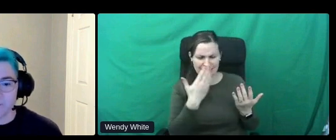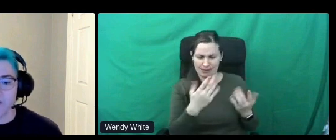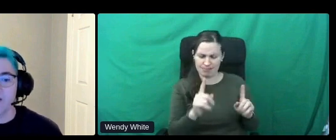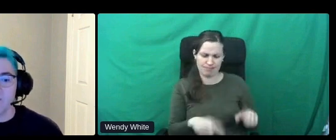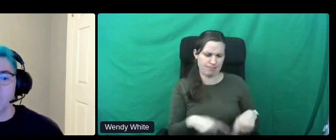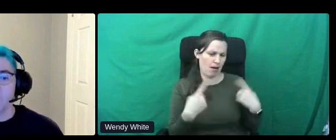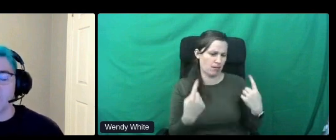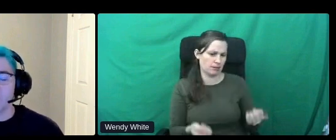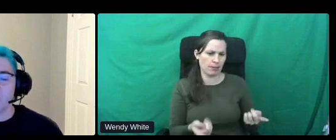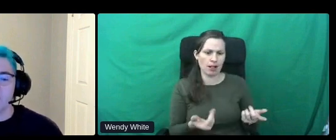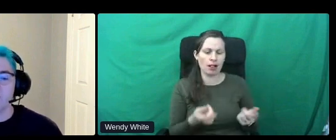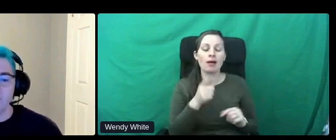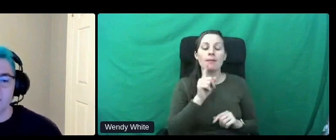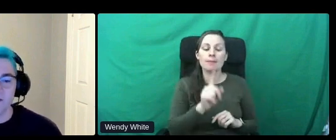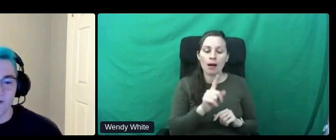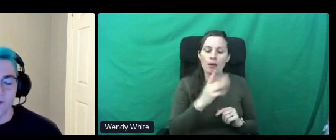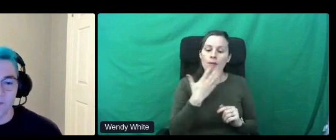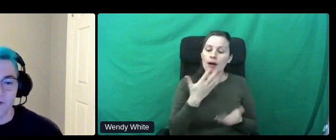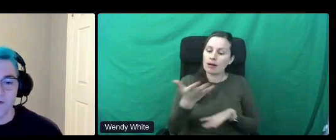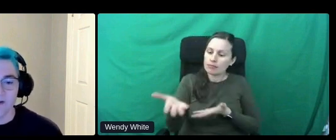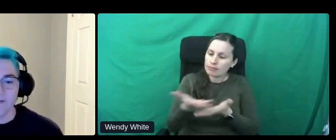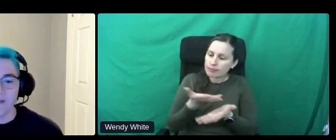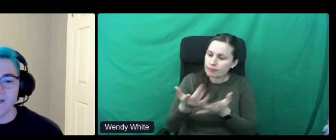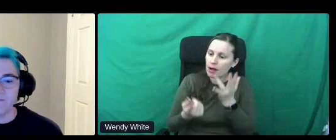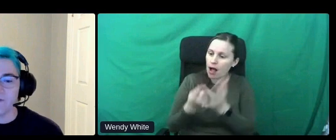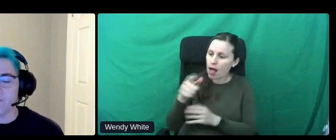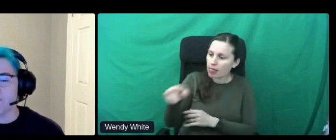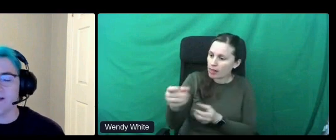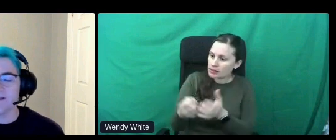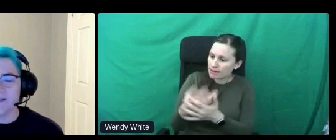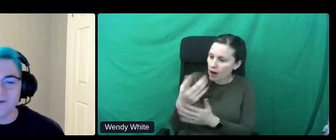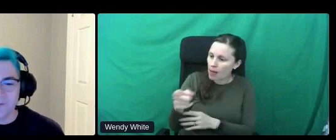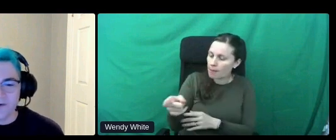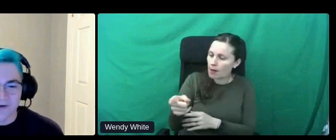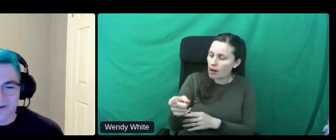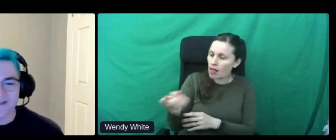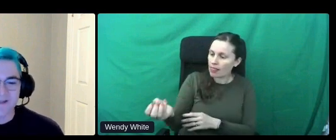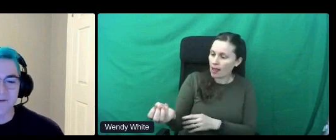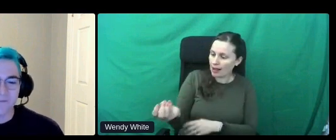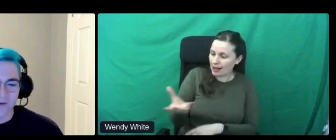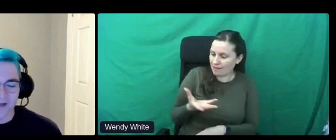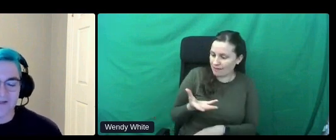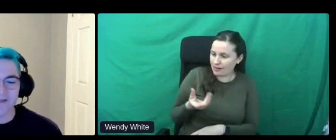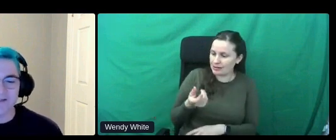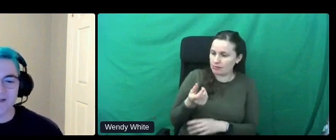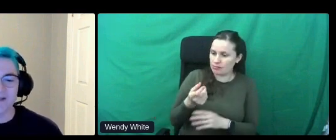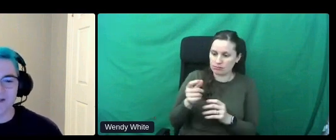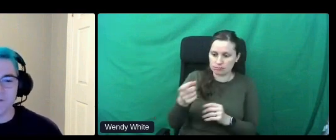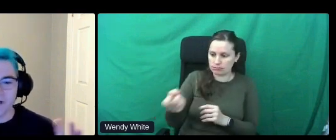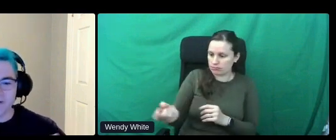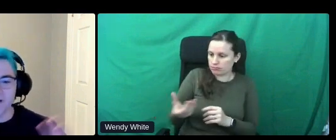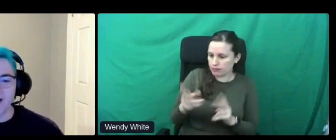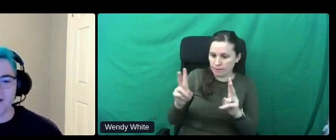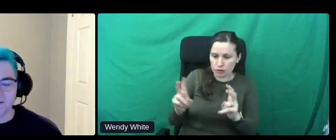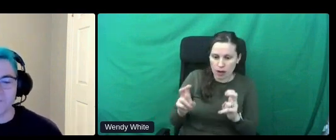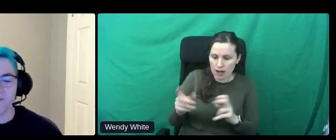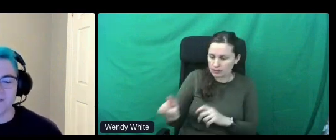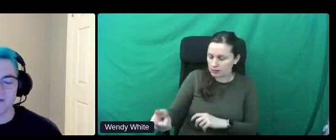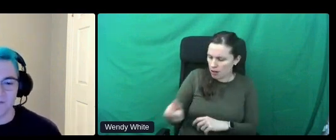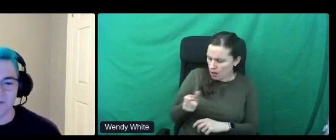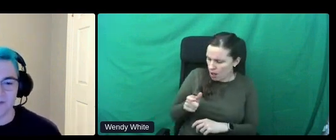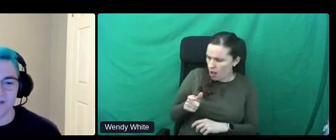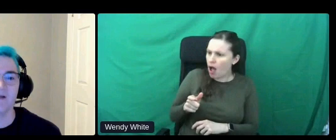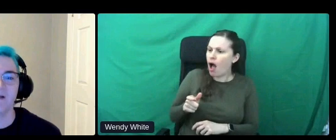impossible. But when you talk to another developer, they give you a single word, a single phrase, and suddenly you unlock